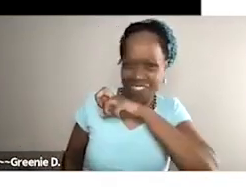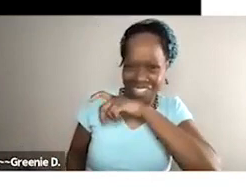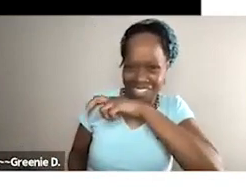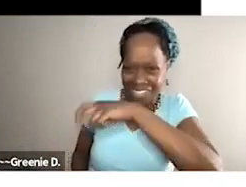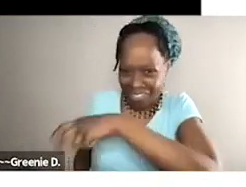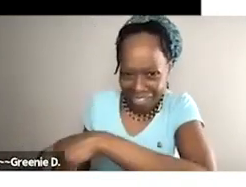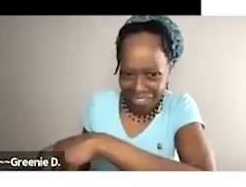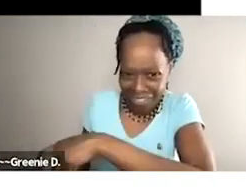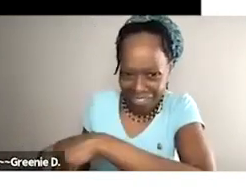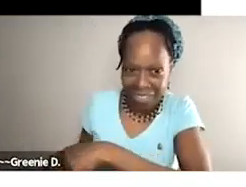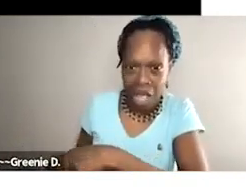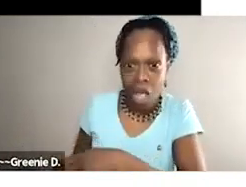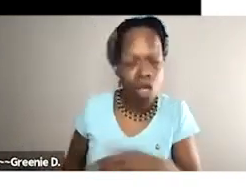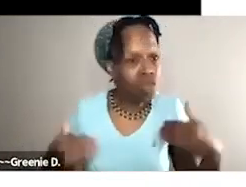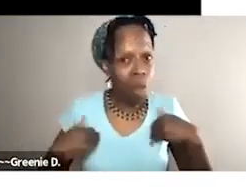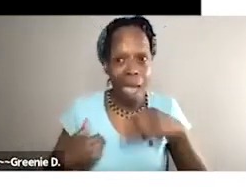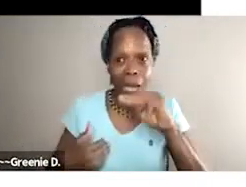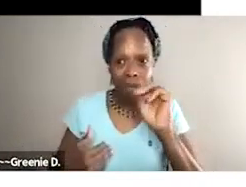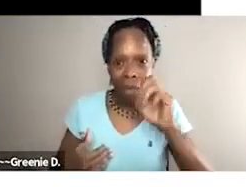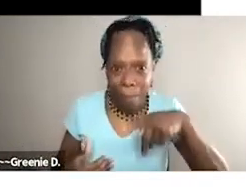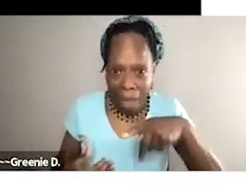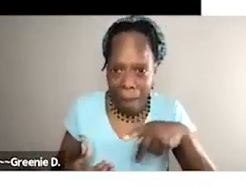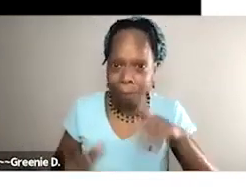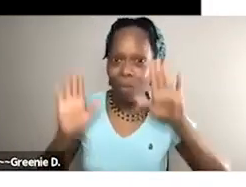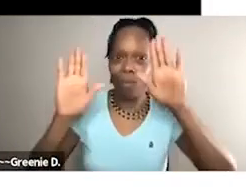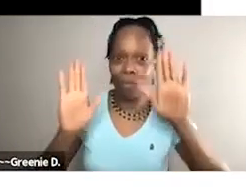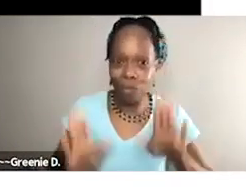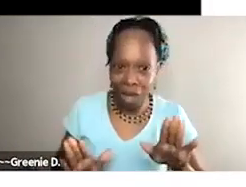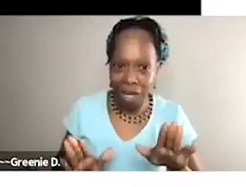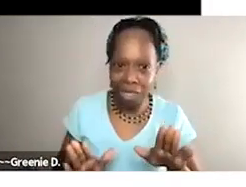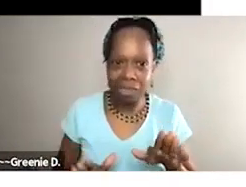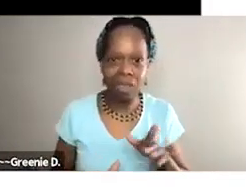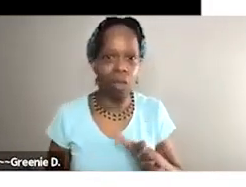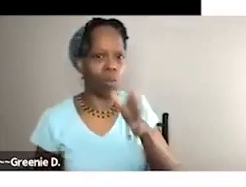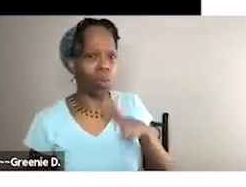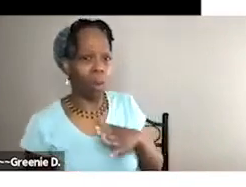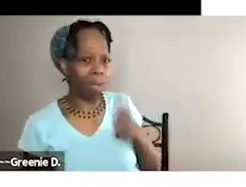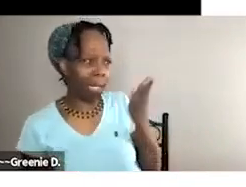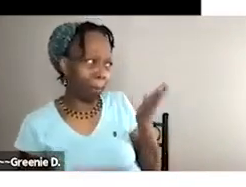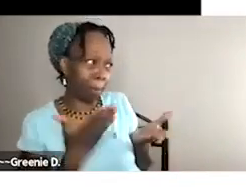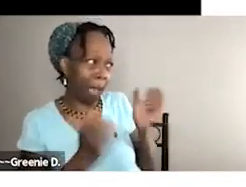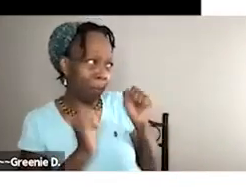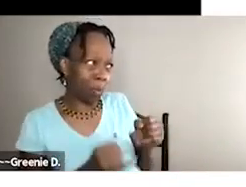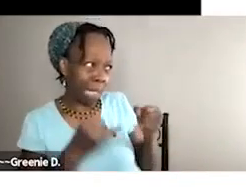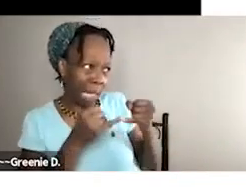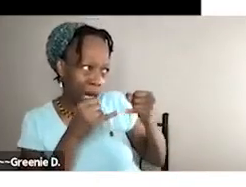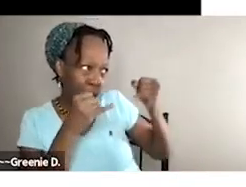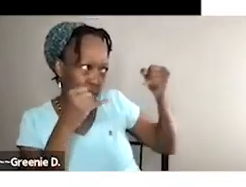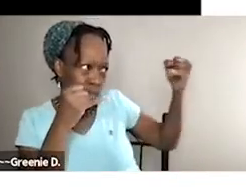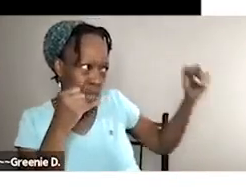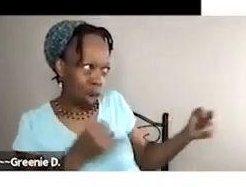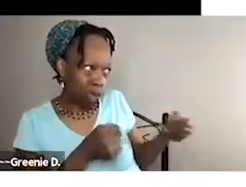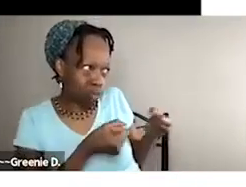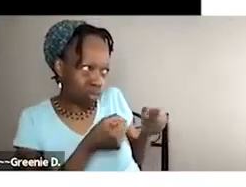Oh, you got a map? Awesome. Perhaps it might be across the street. Oh, thank you so, so